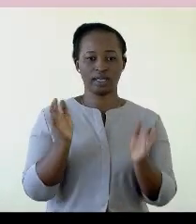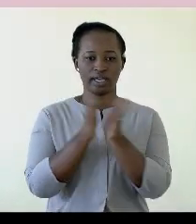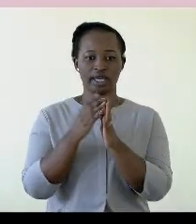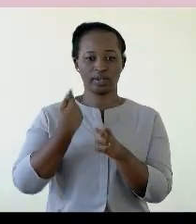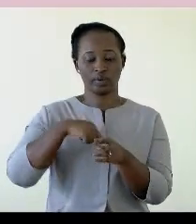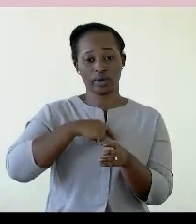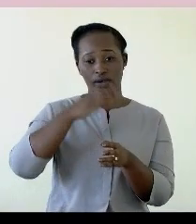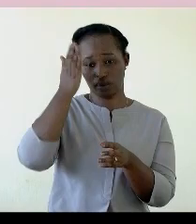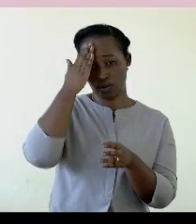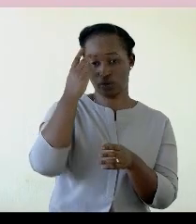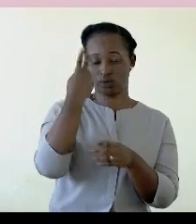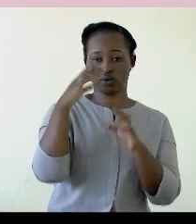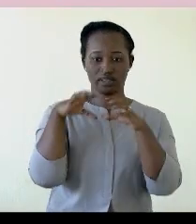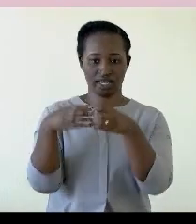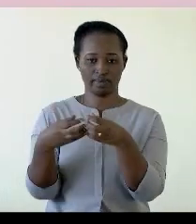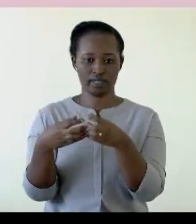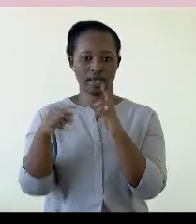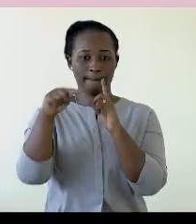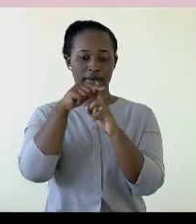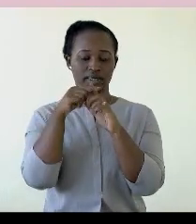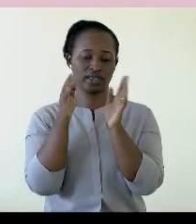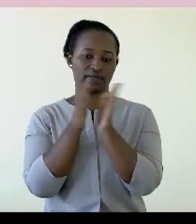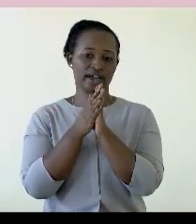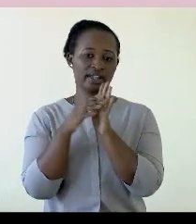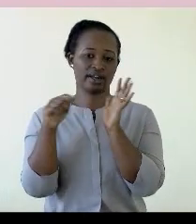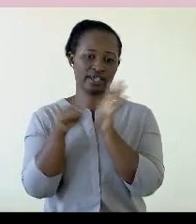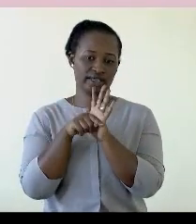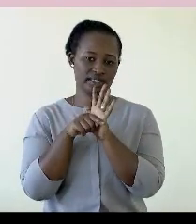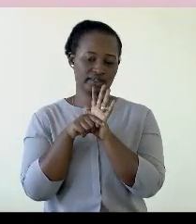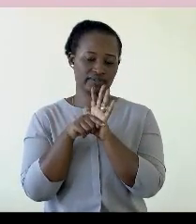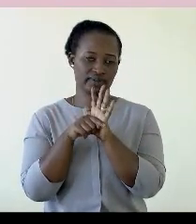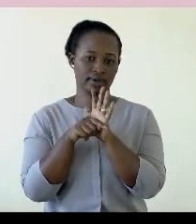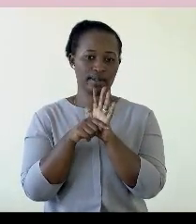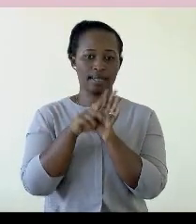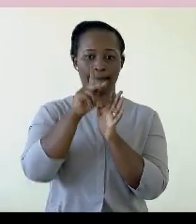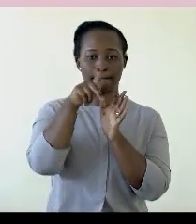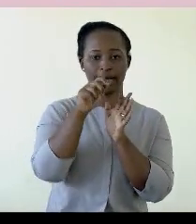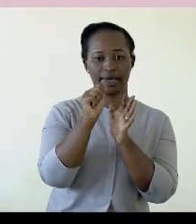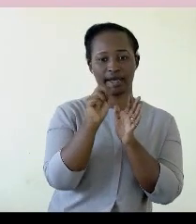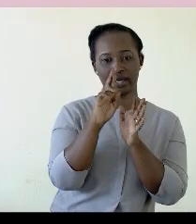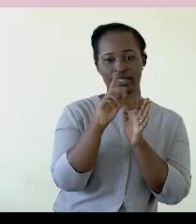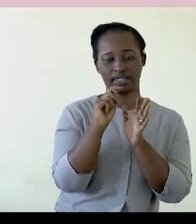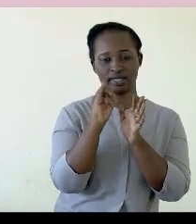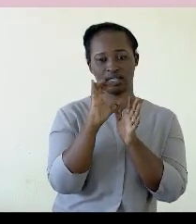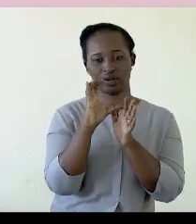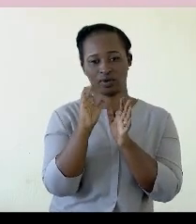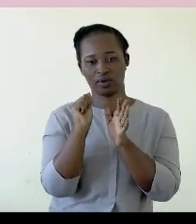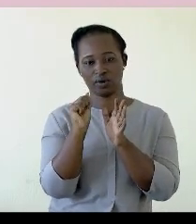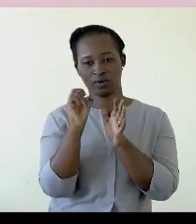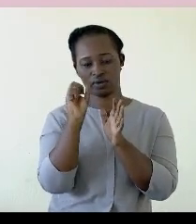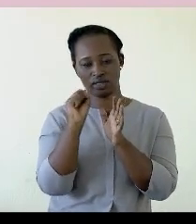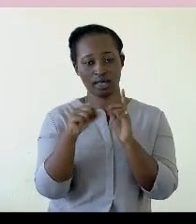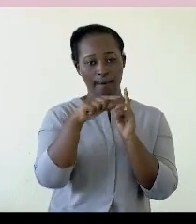charged atoms. We know positive and negative particles, and the positive are called